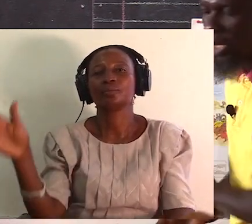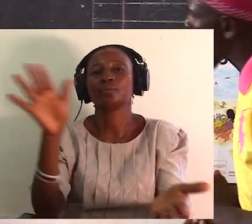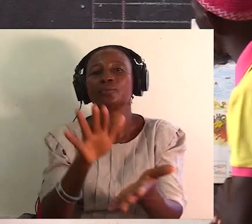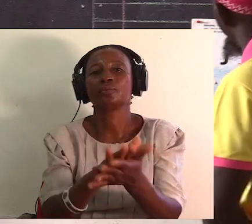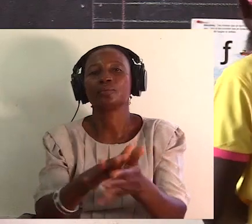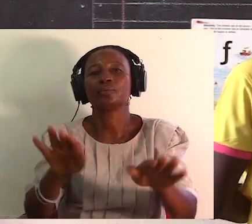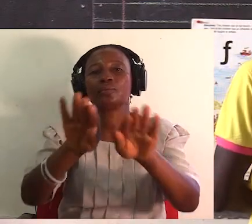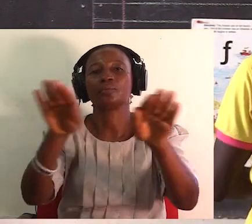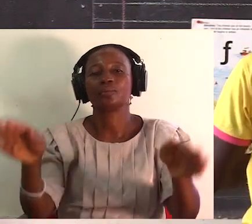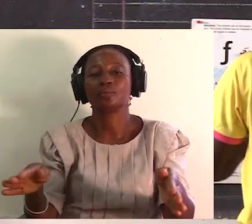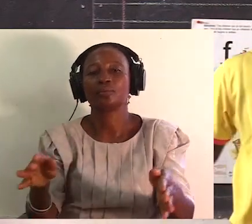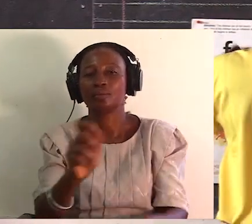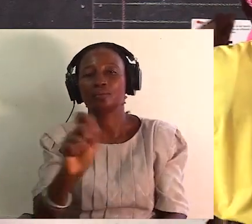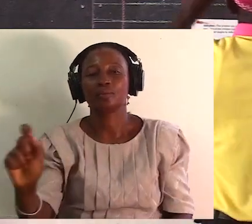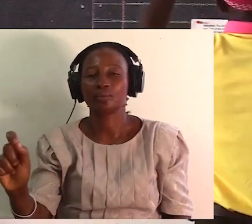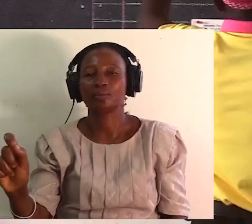On your tables,